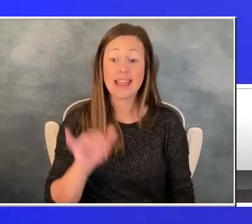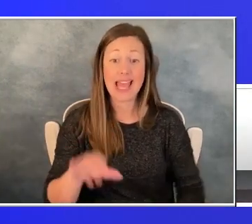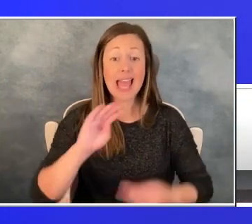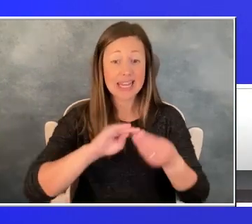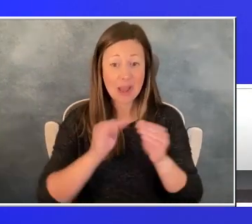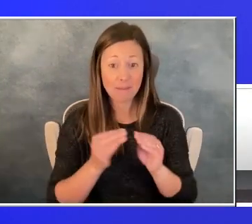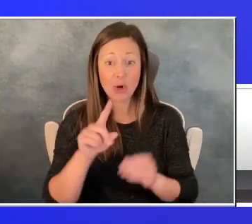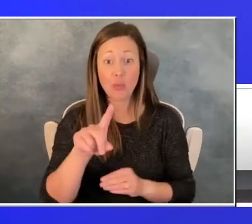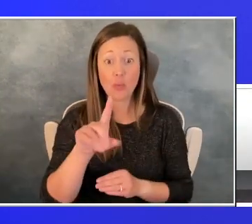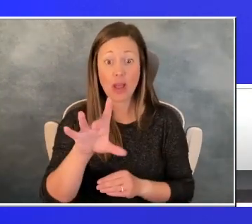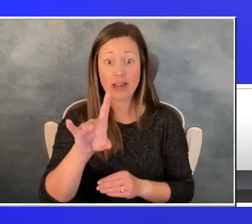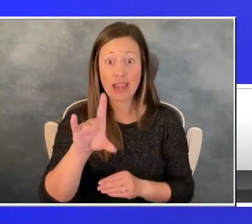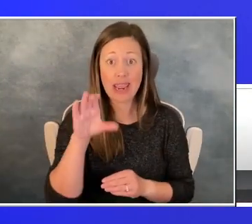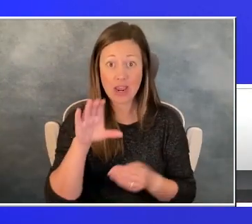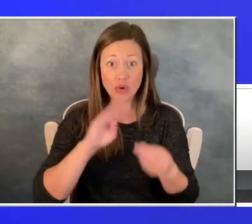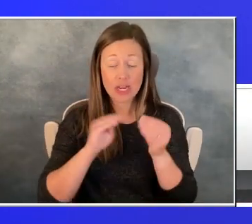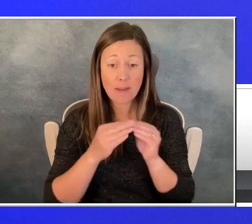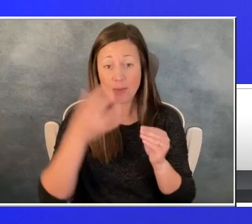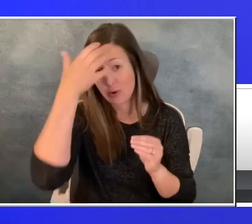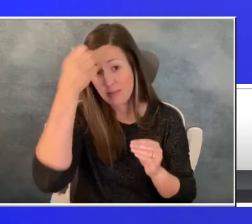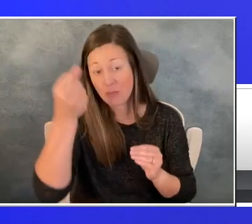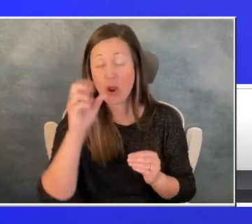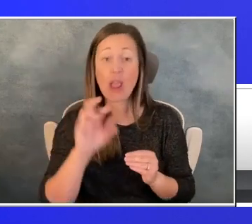phone, memorize it,